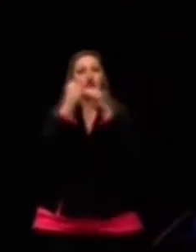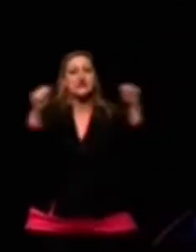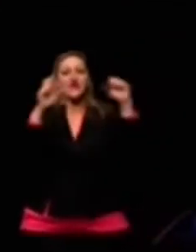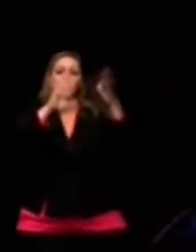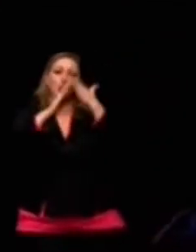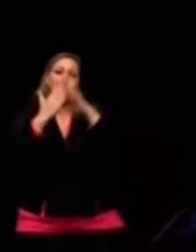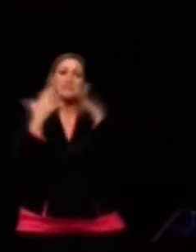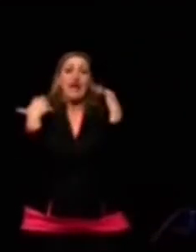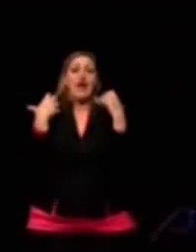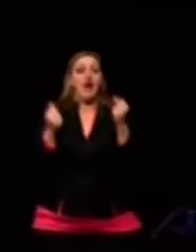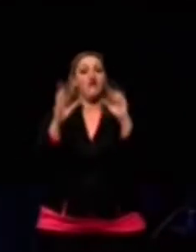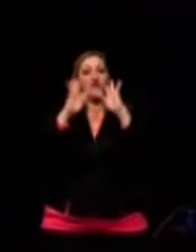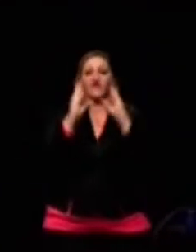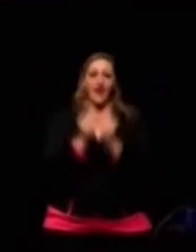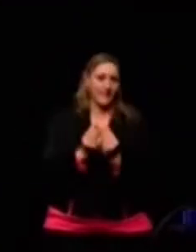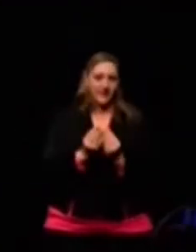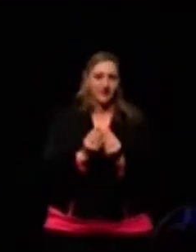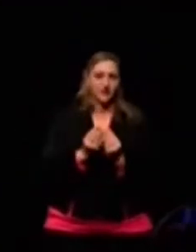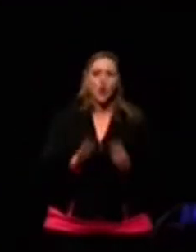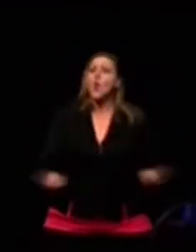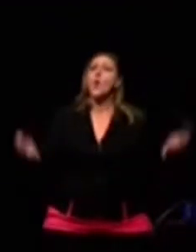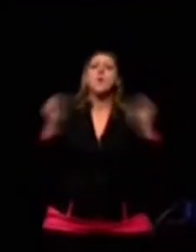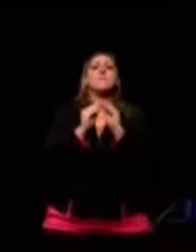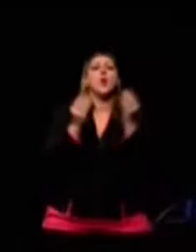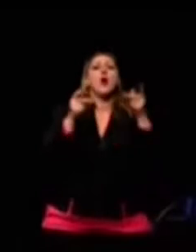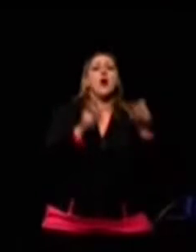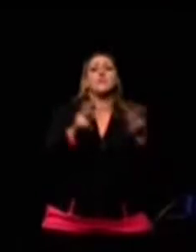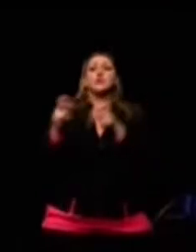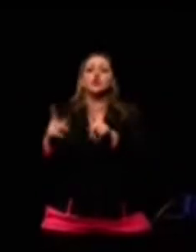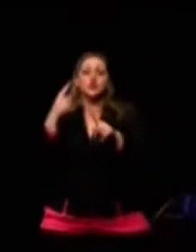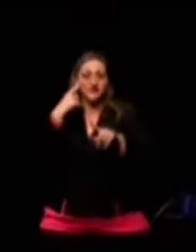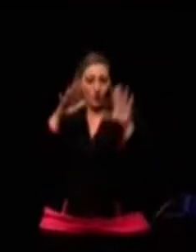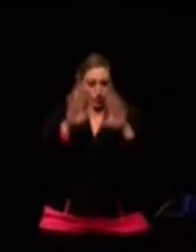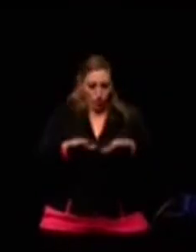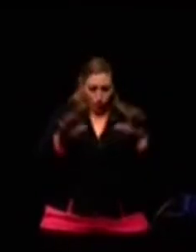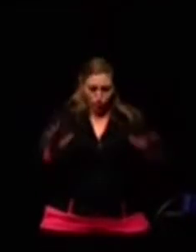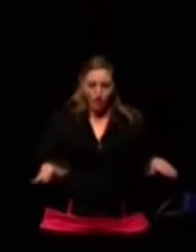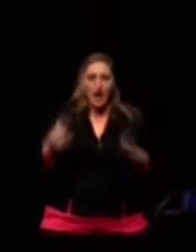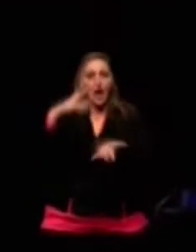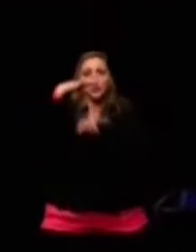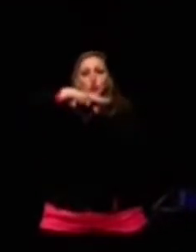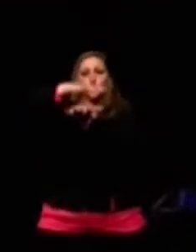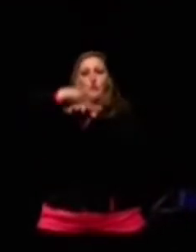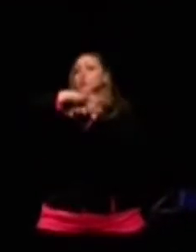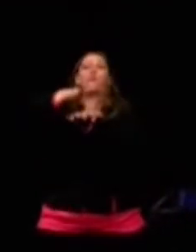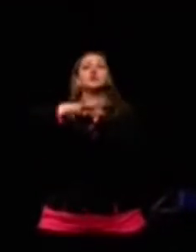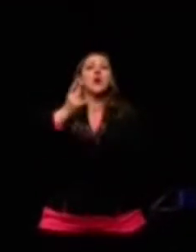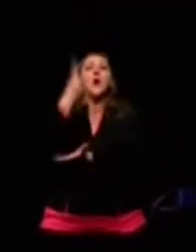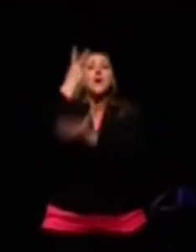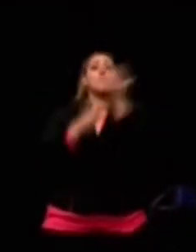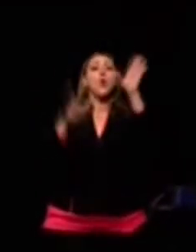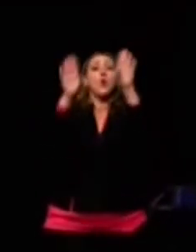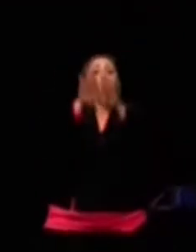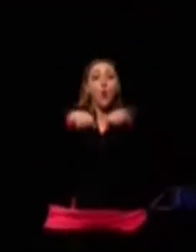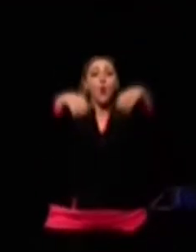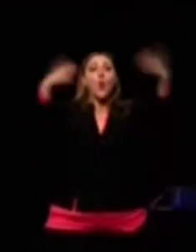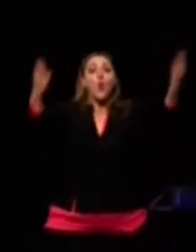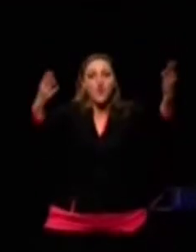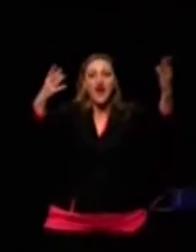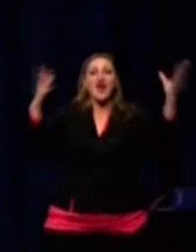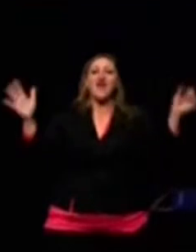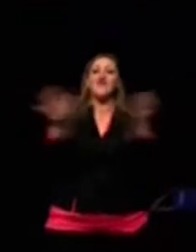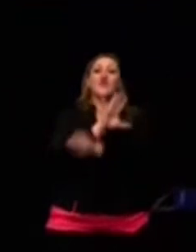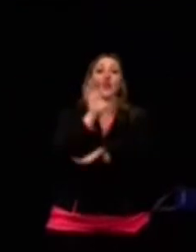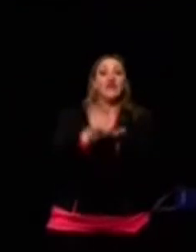and healthier families, with more opportunities for our kids and schools that are both open and